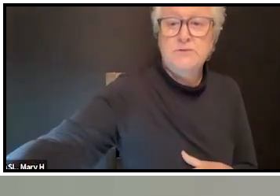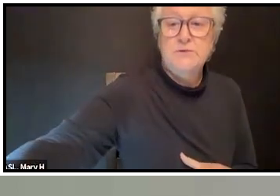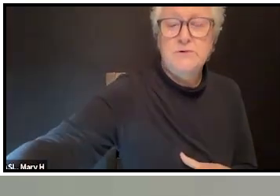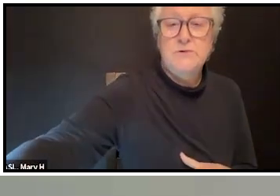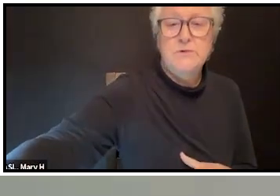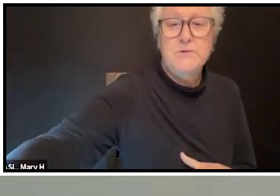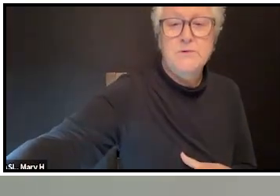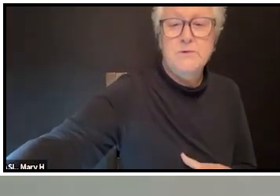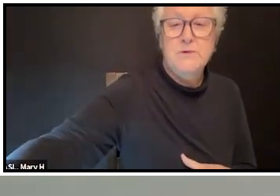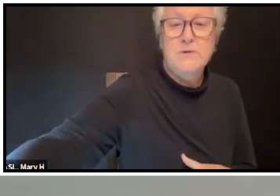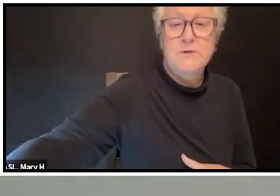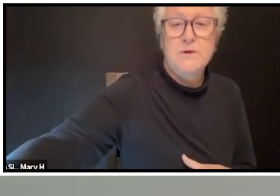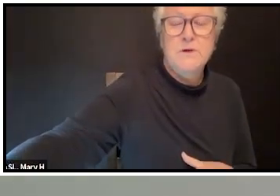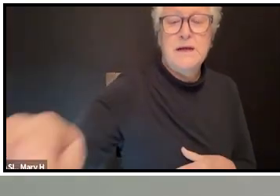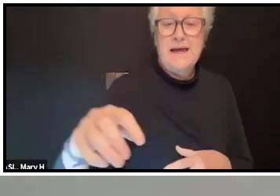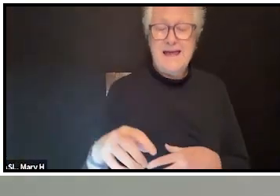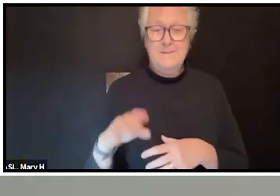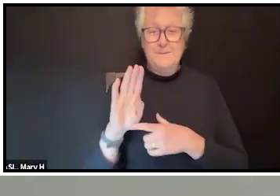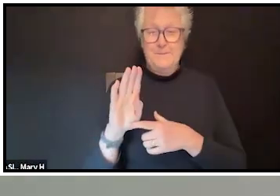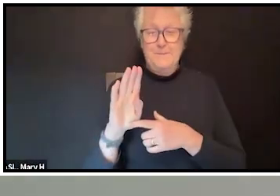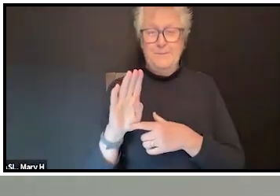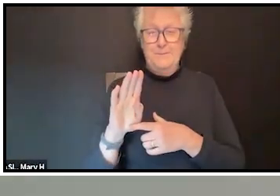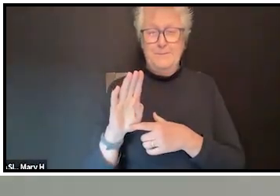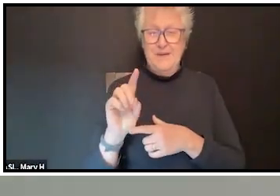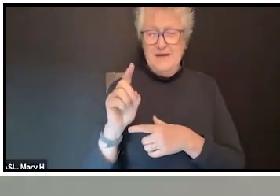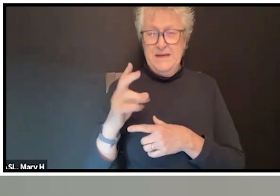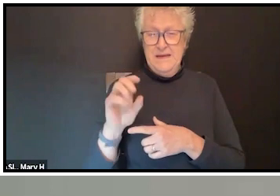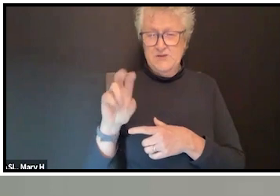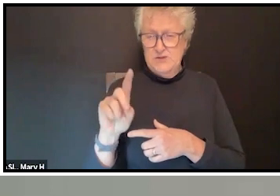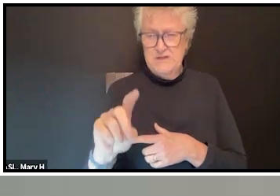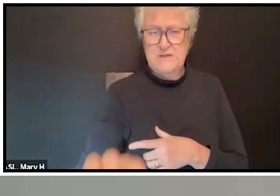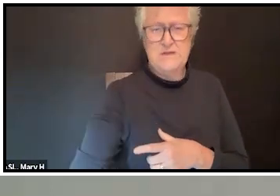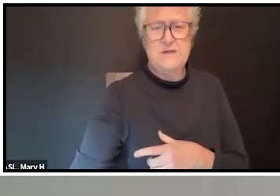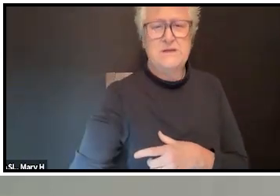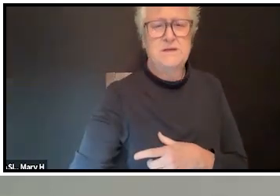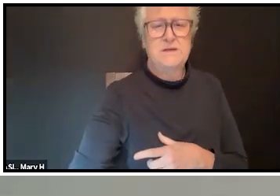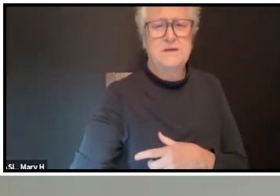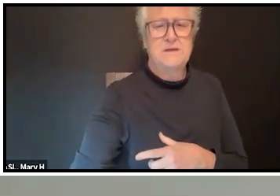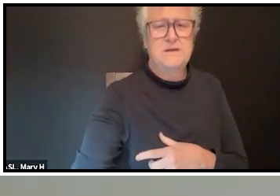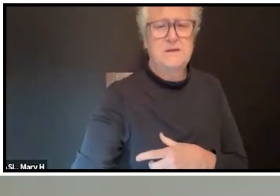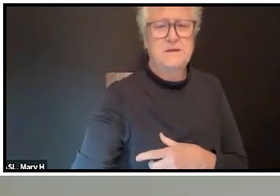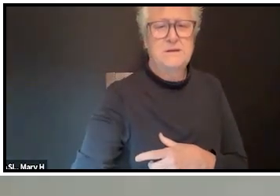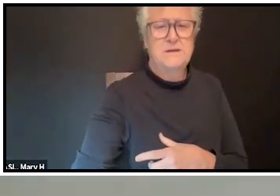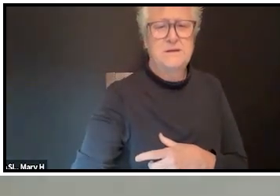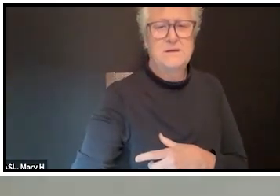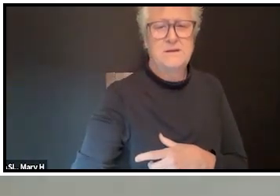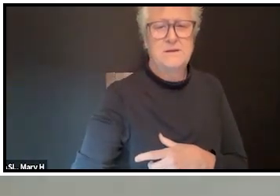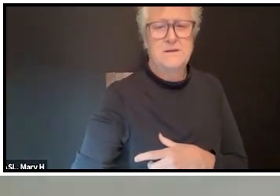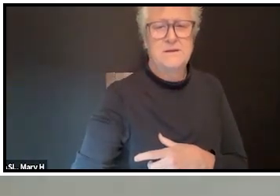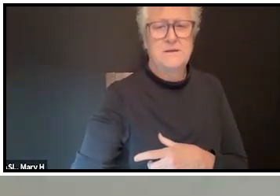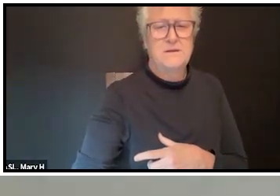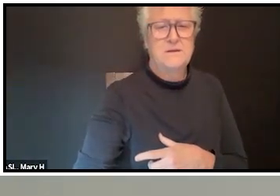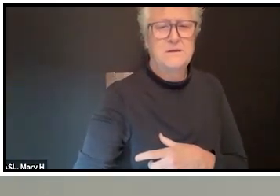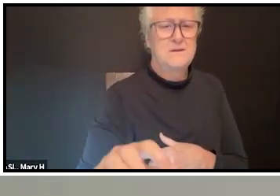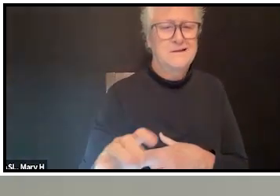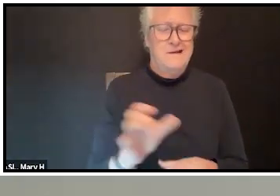Richard Leclerc is our new BHDDH director. He could not join us this time, but I'm sure he